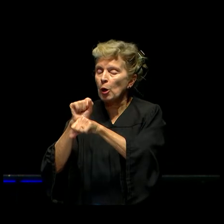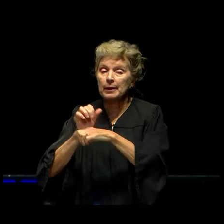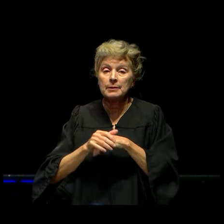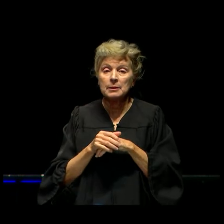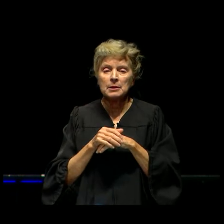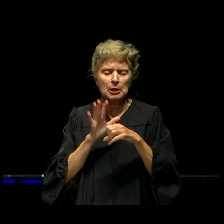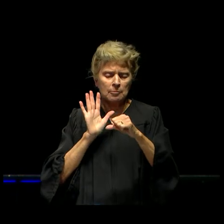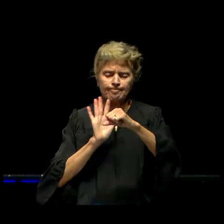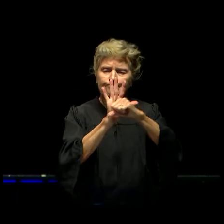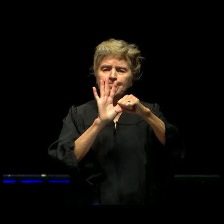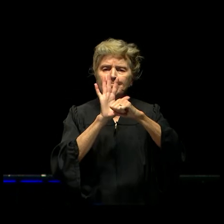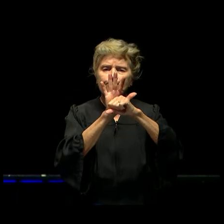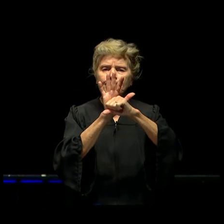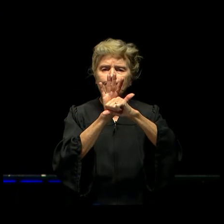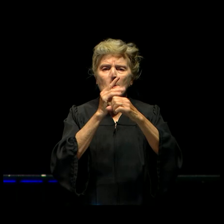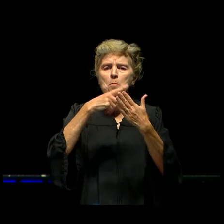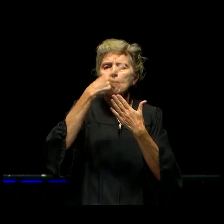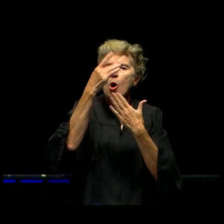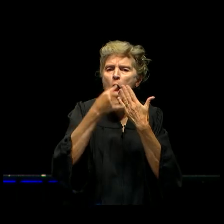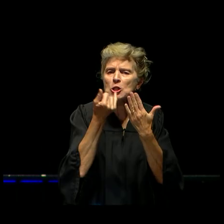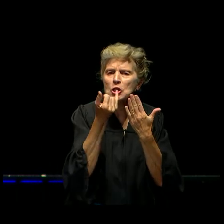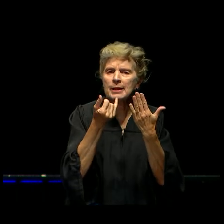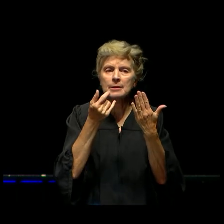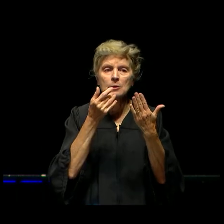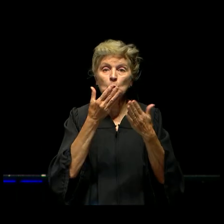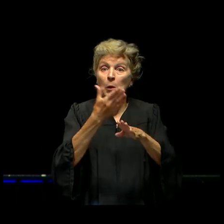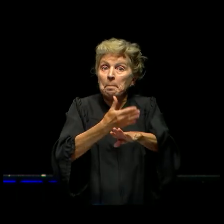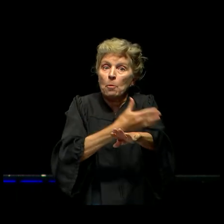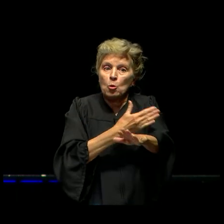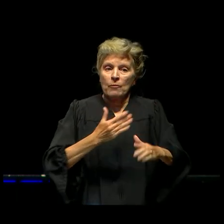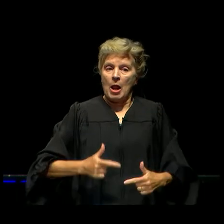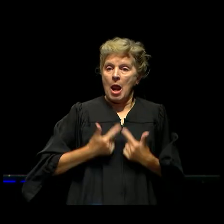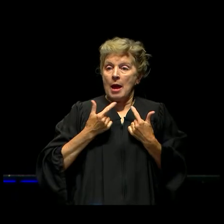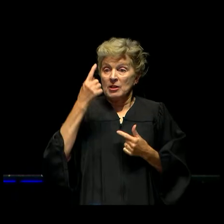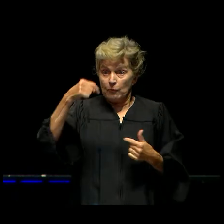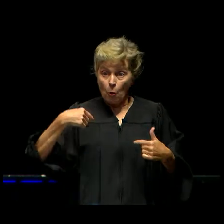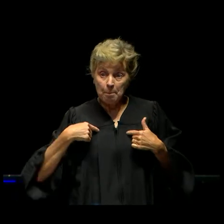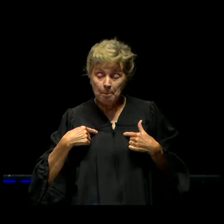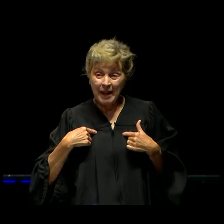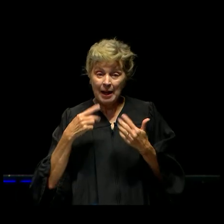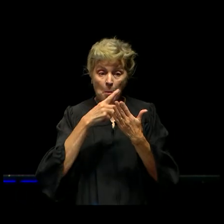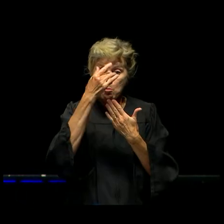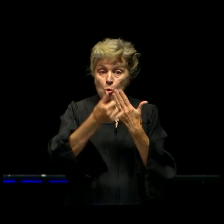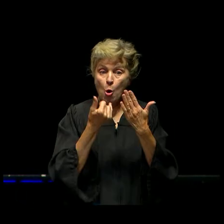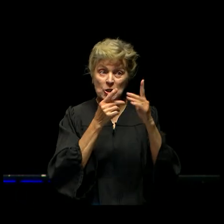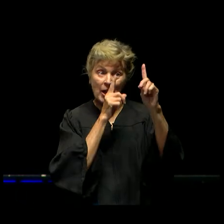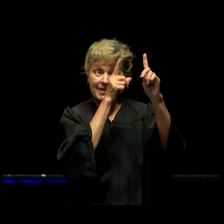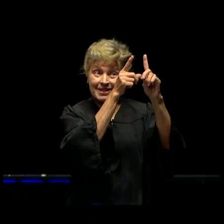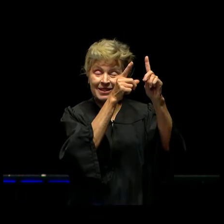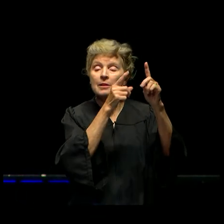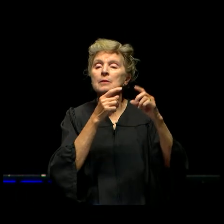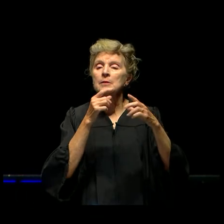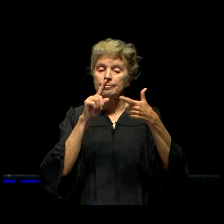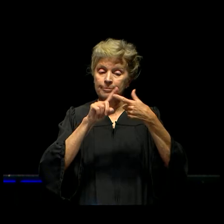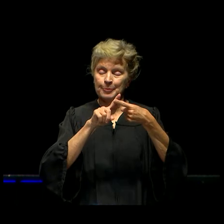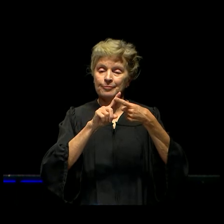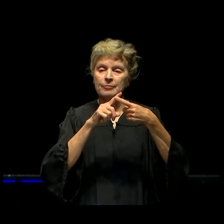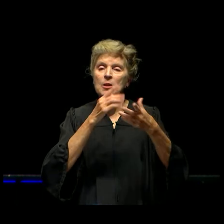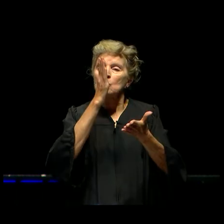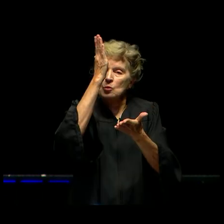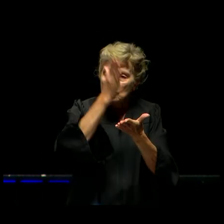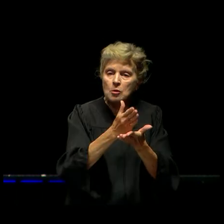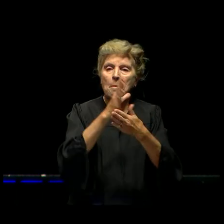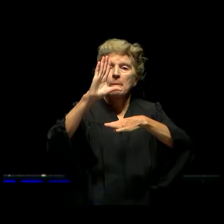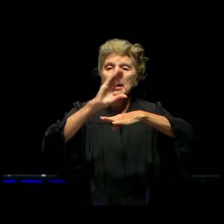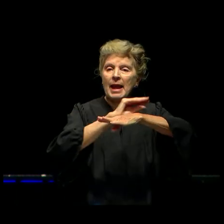causes that make lives better. For me, those causes have been supporting the fight to conquer cancer